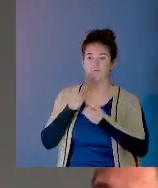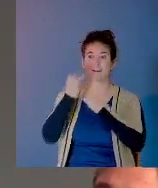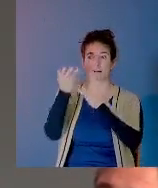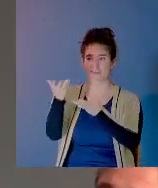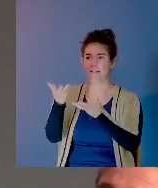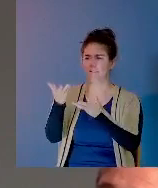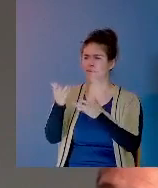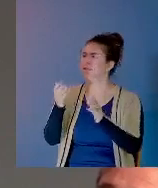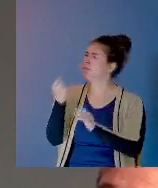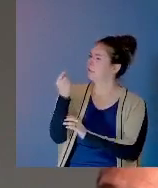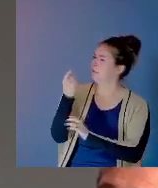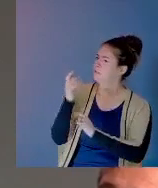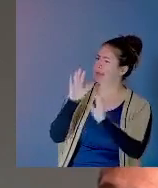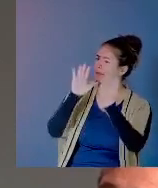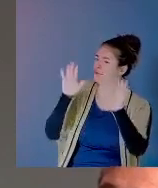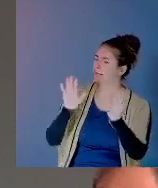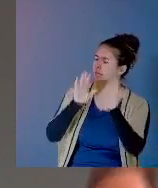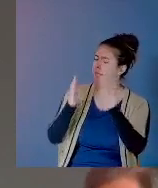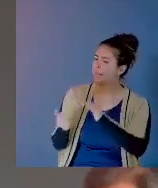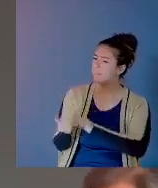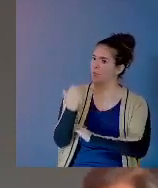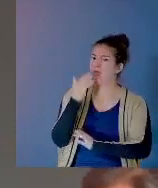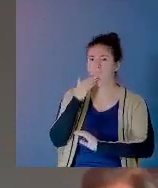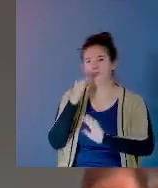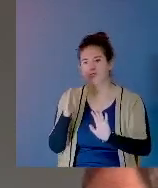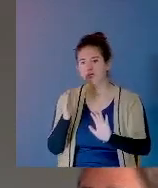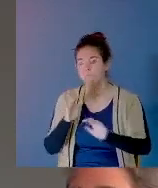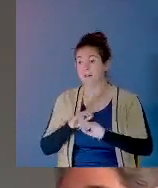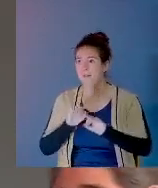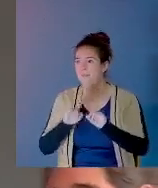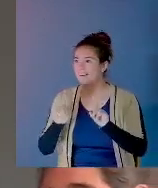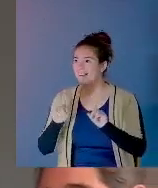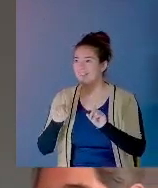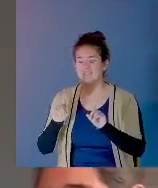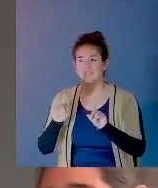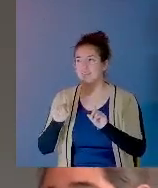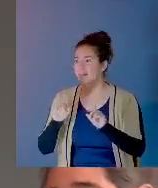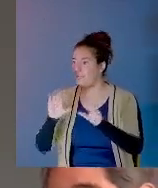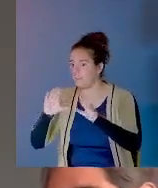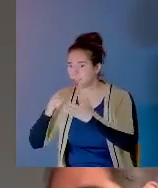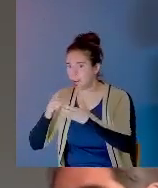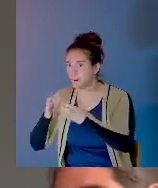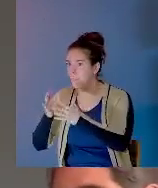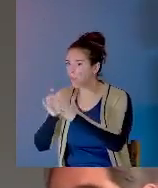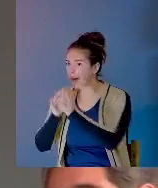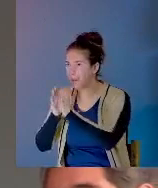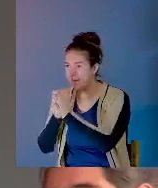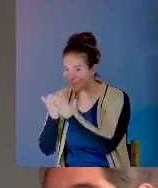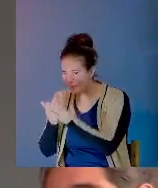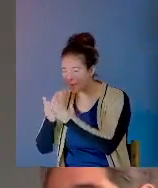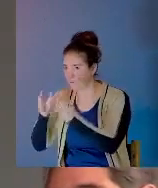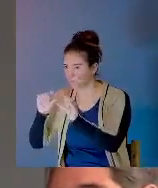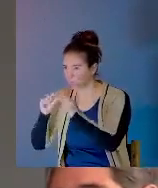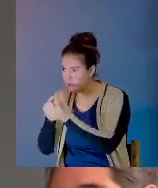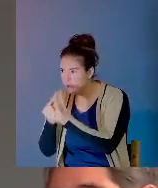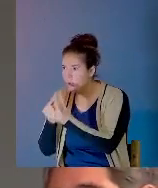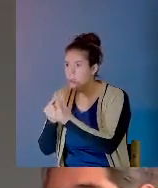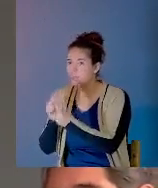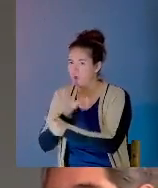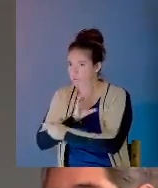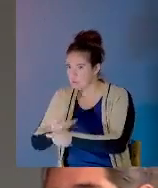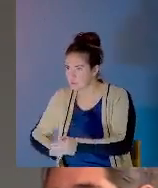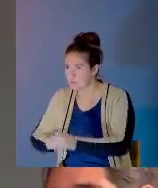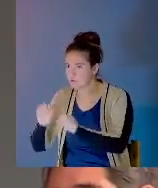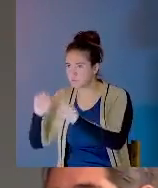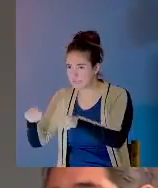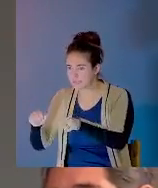but there's nothing like having a small Bible group of Christians that you could fellowship with and